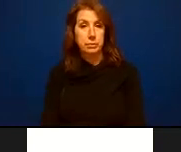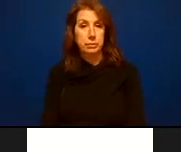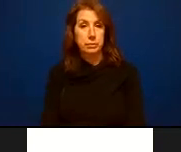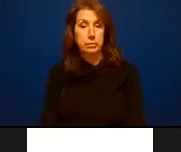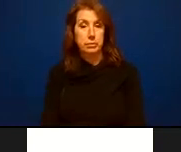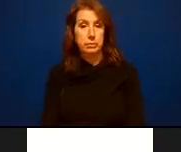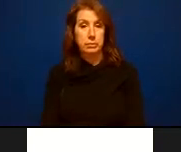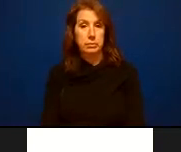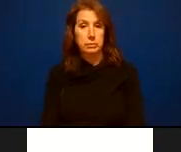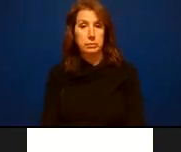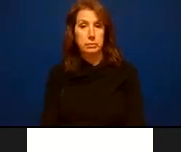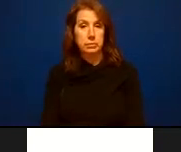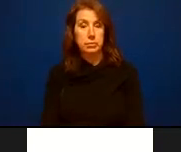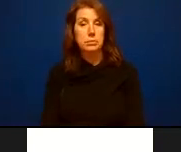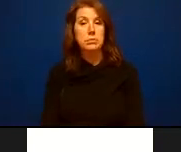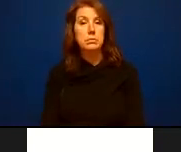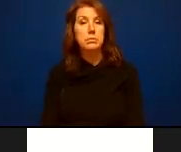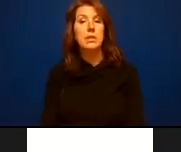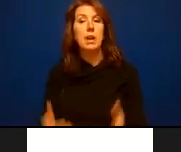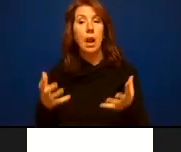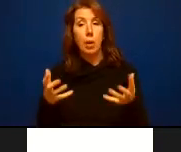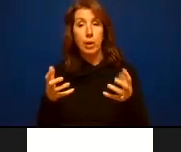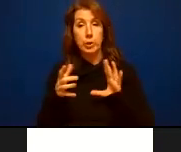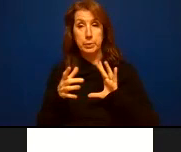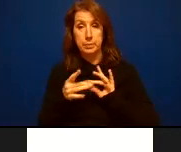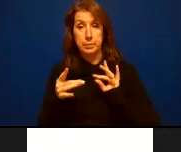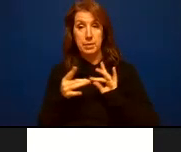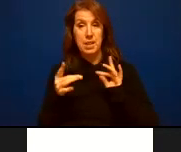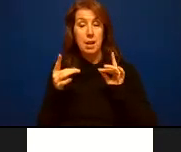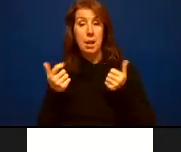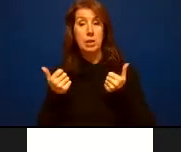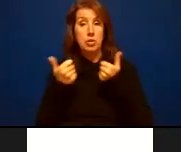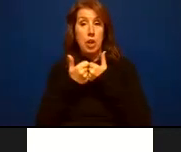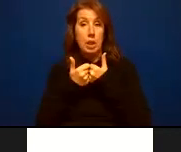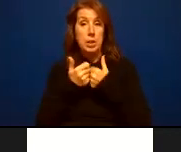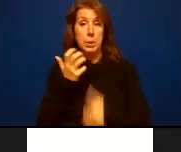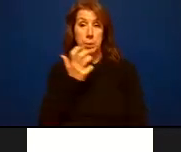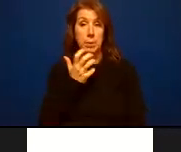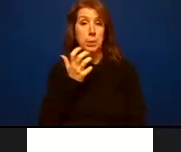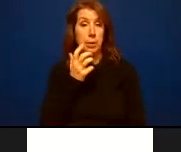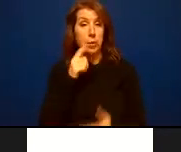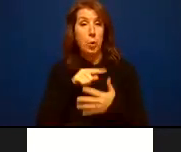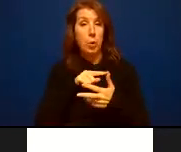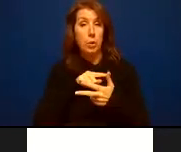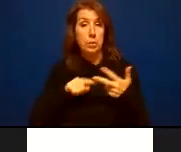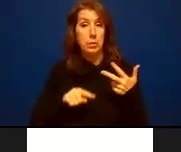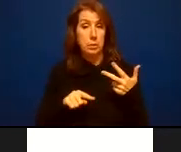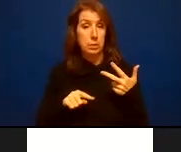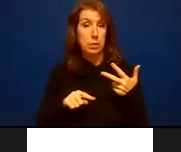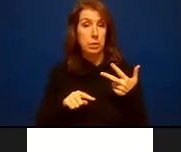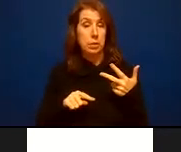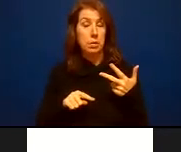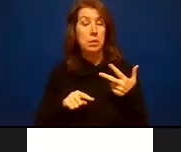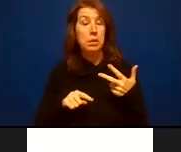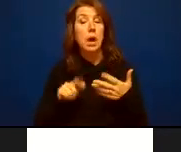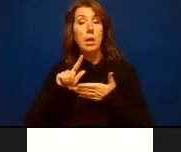Just wanted to mention some of the challenges of bringing some of these cases for the lawyers who